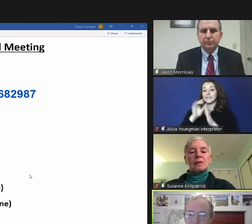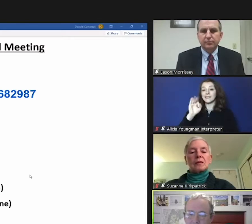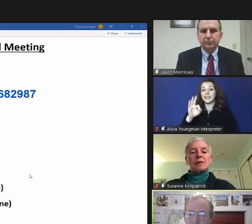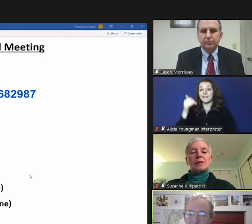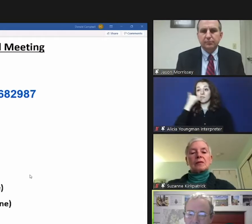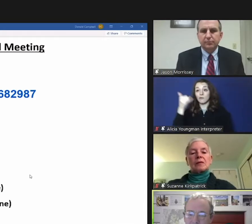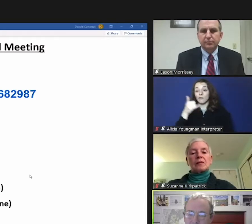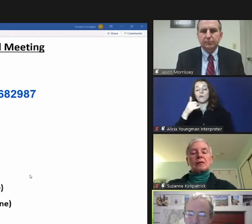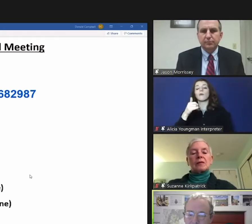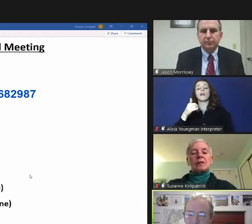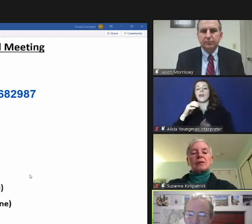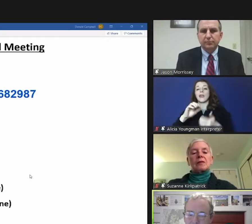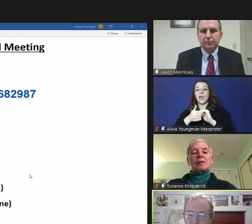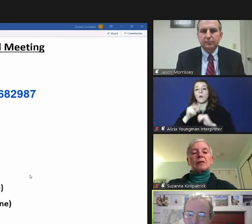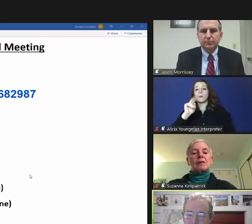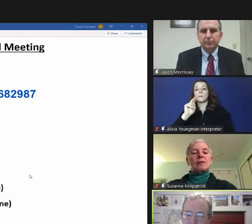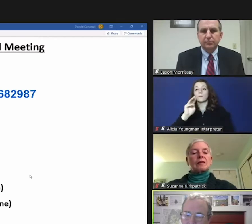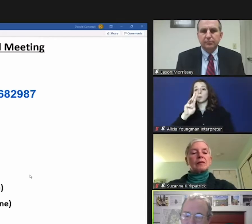to unmute yourself.